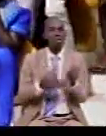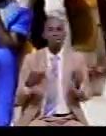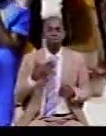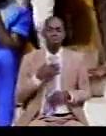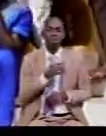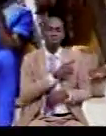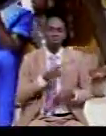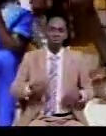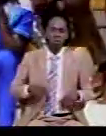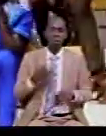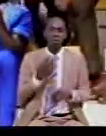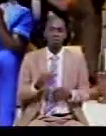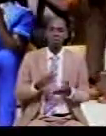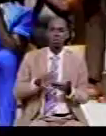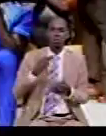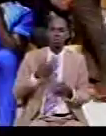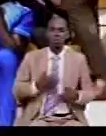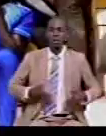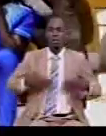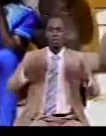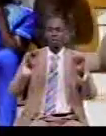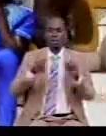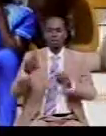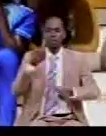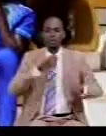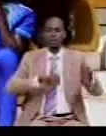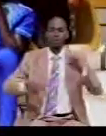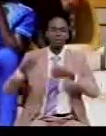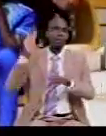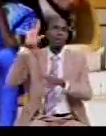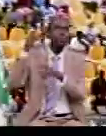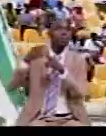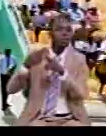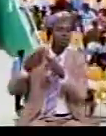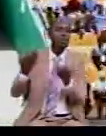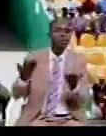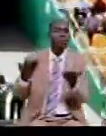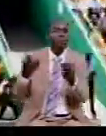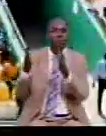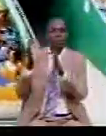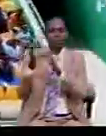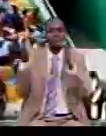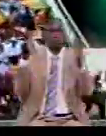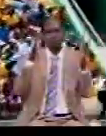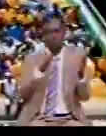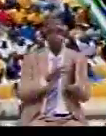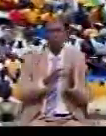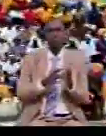name! He's the Son of the living God, shout his name!